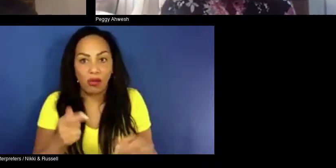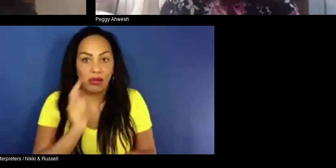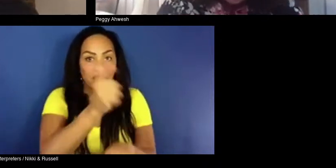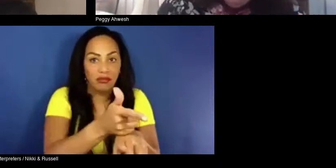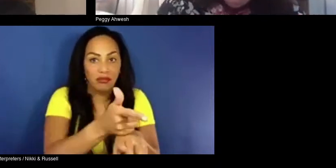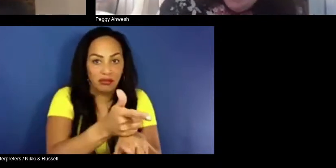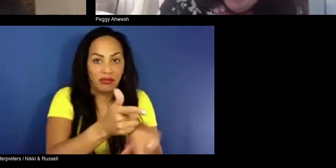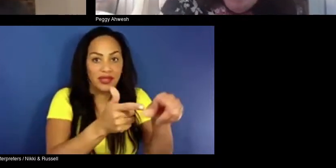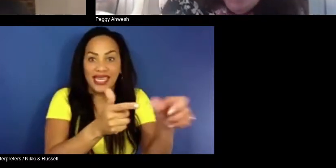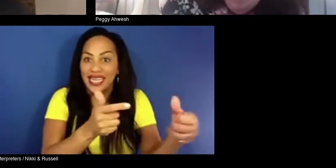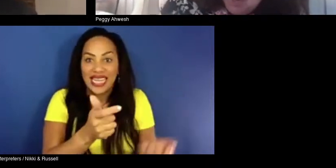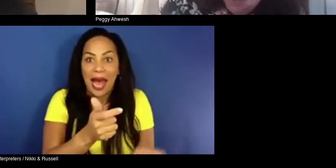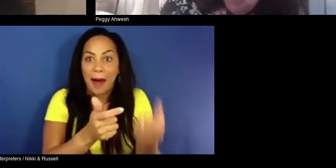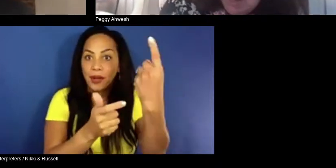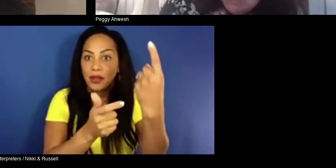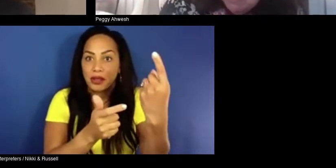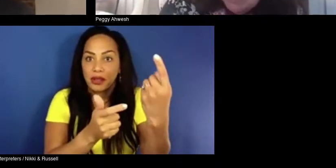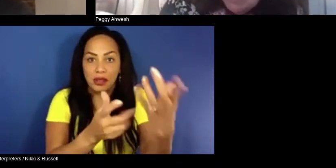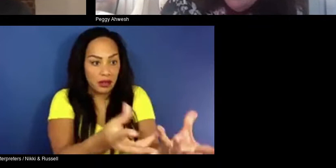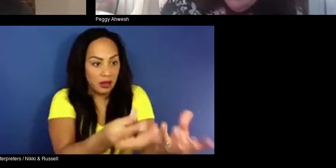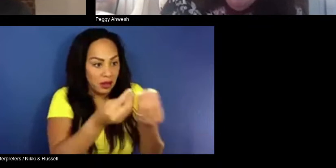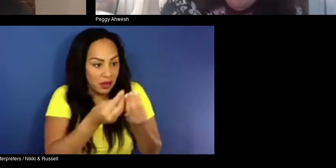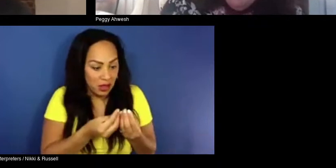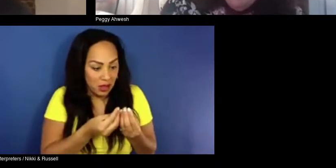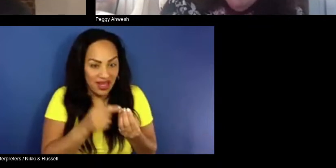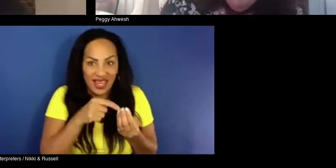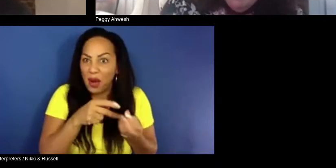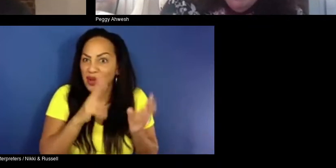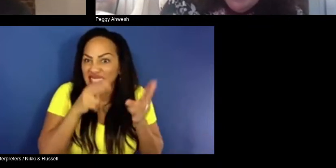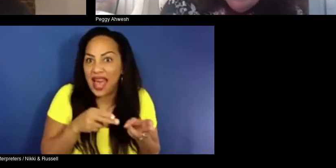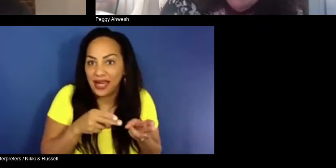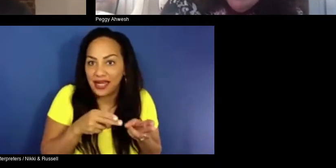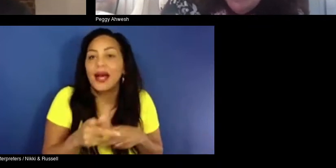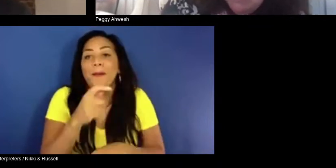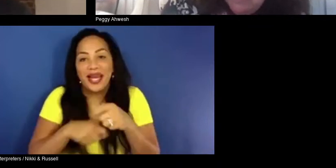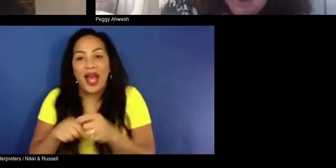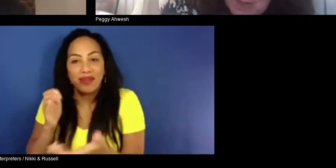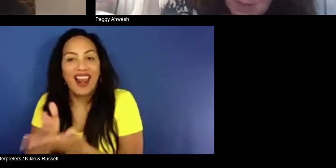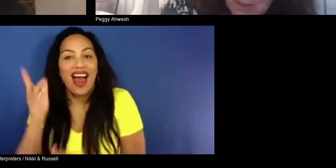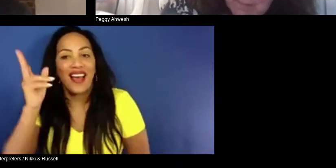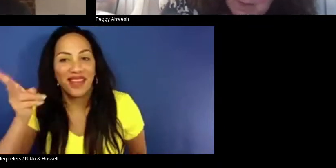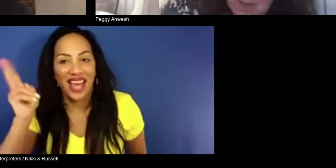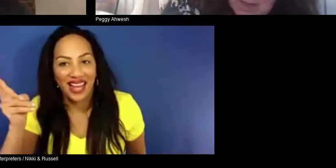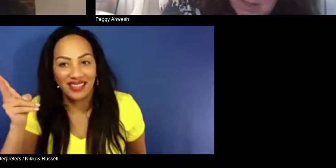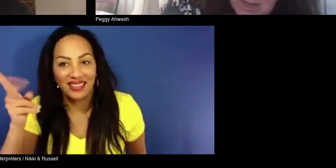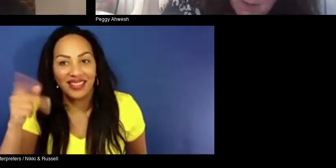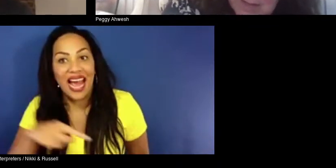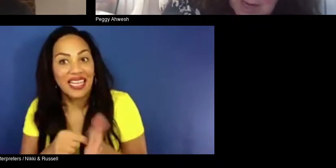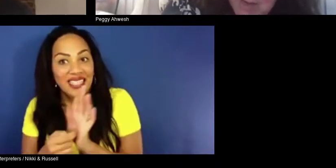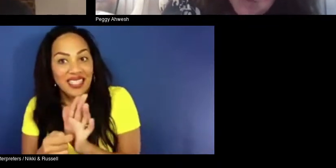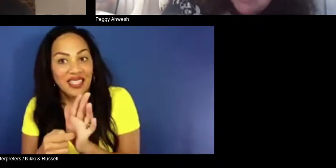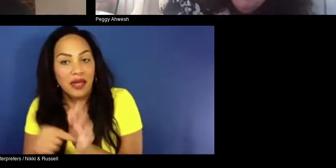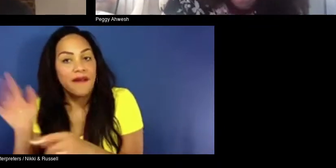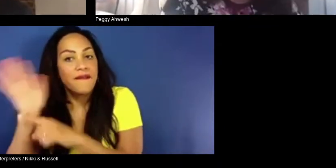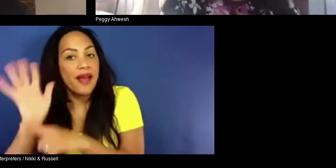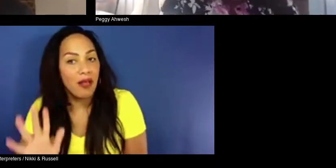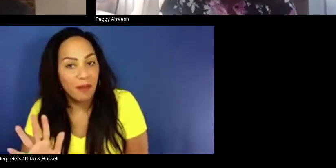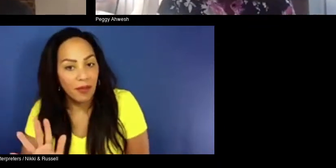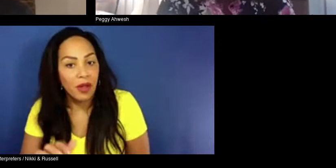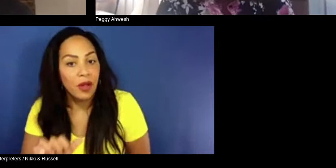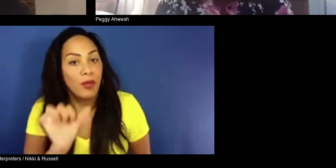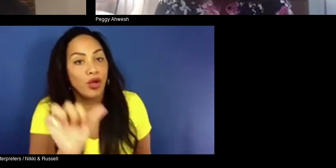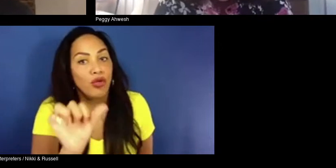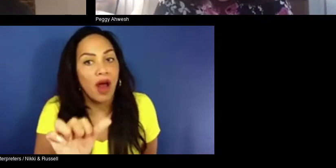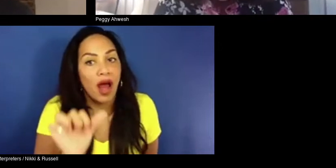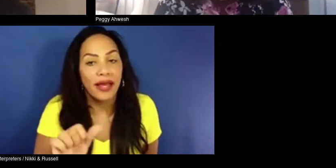film. But you're right specifically about the pieces from the Taiwanese animations with the